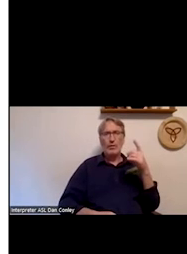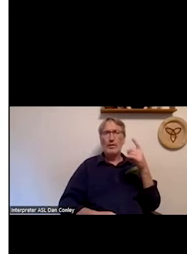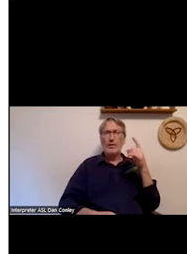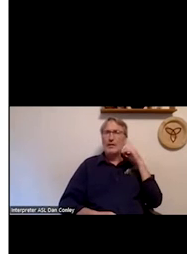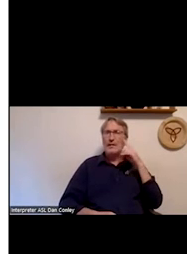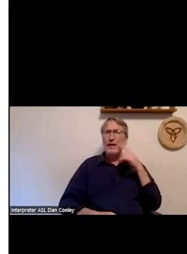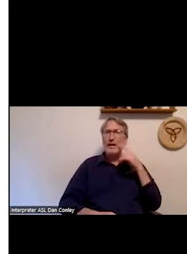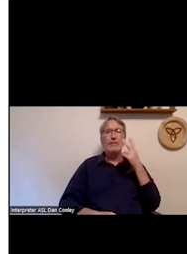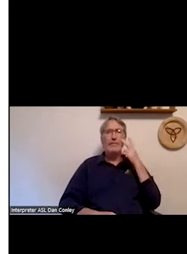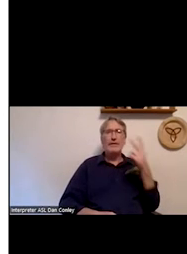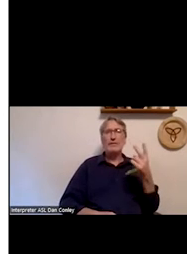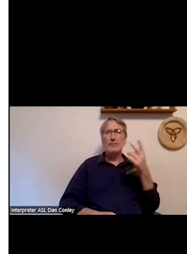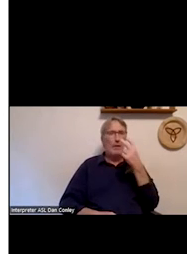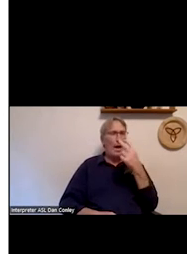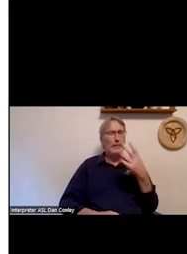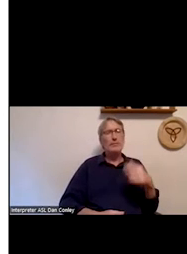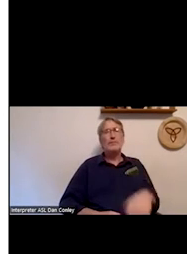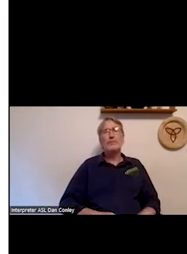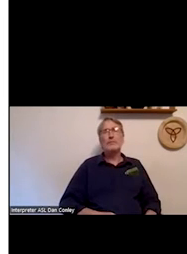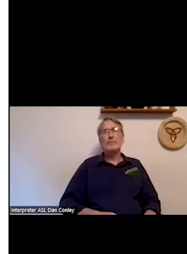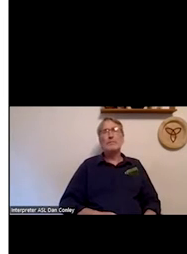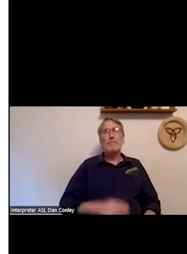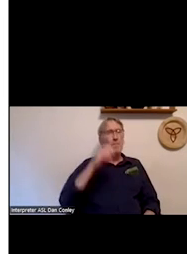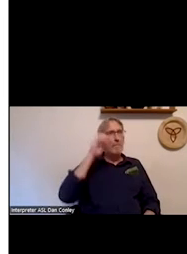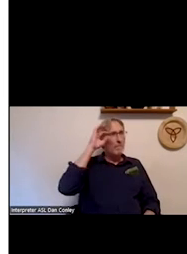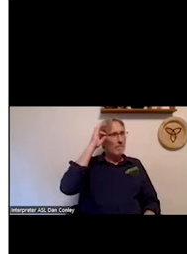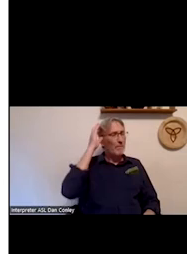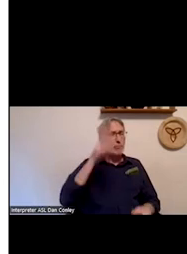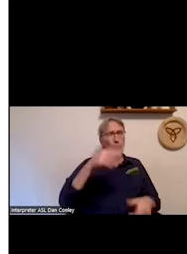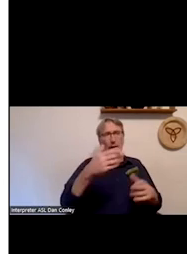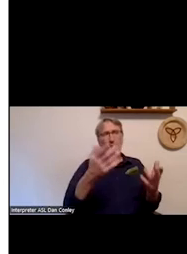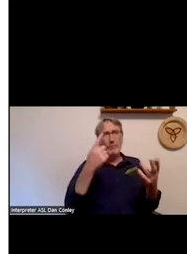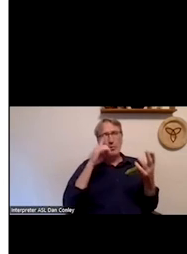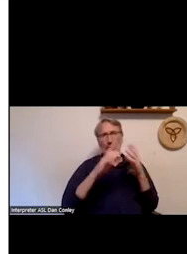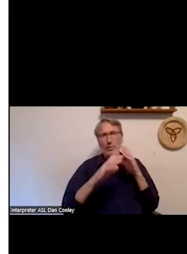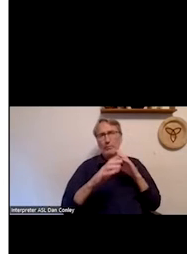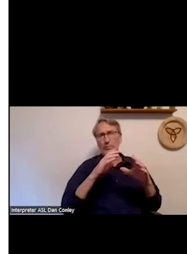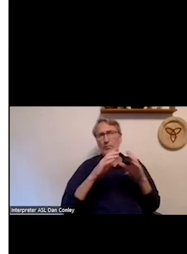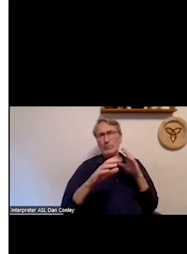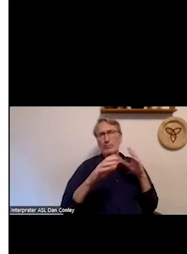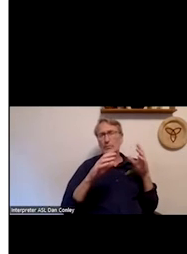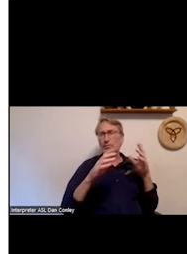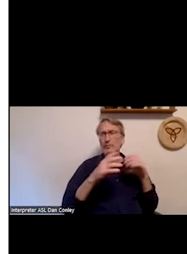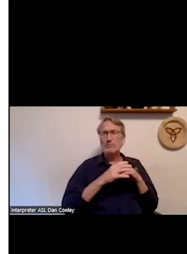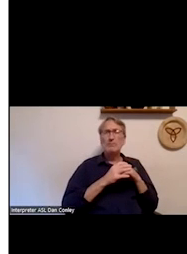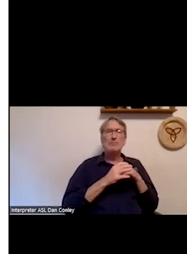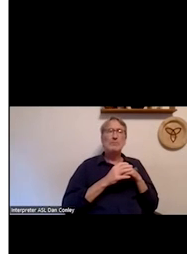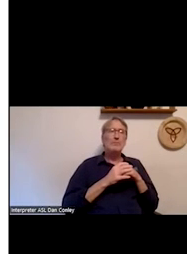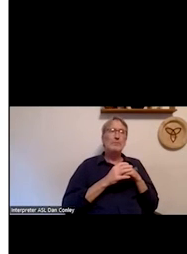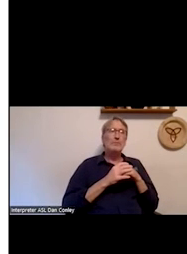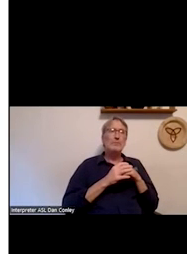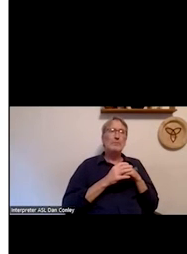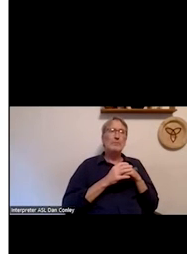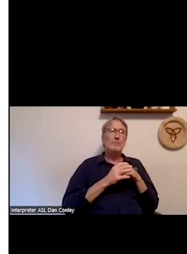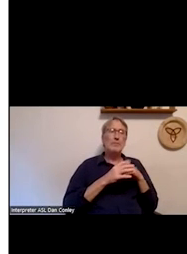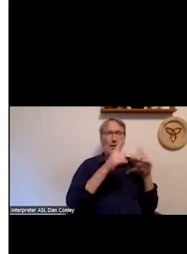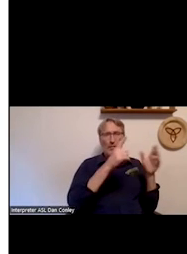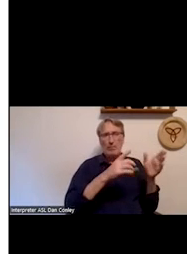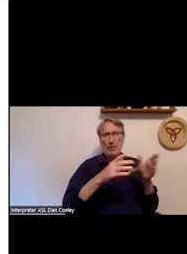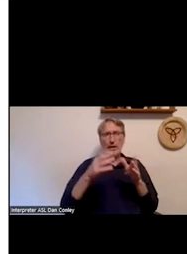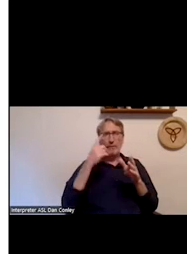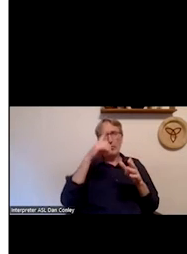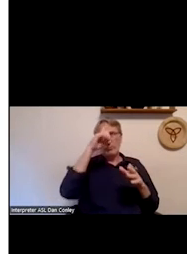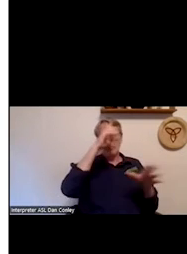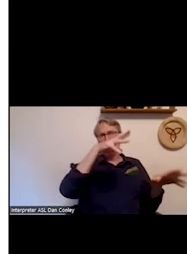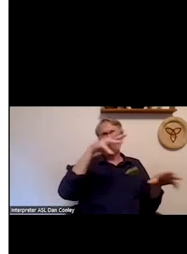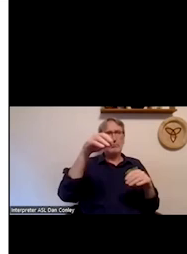impairment. Again, general planning steps, recommendations for communicating during emergencies, planning for power